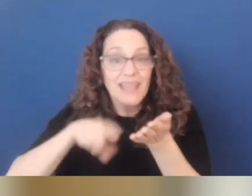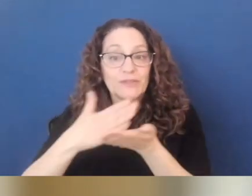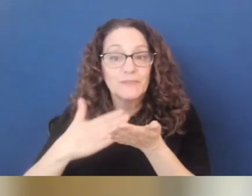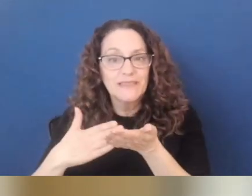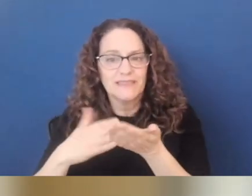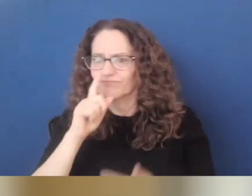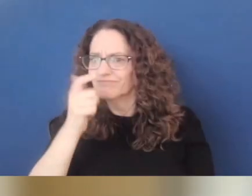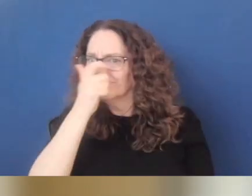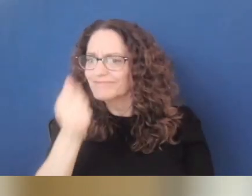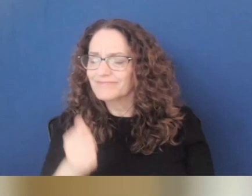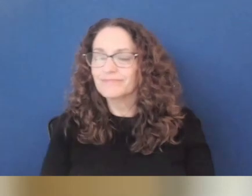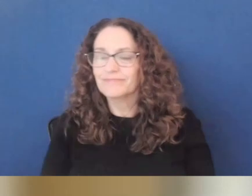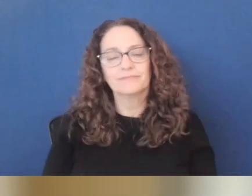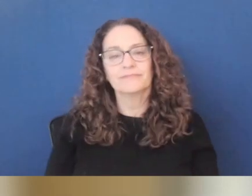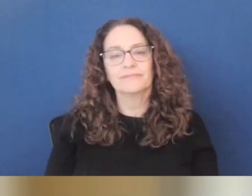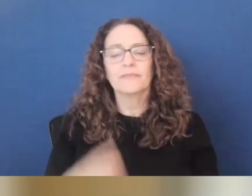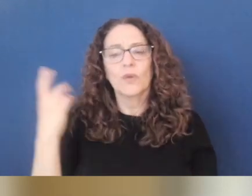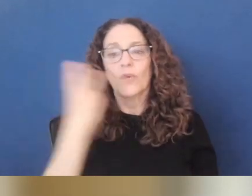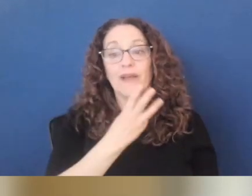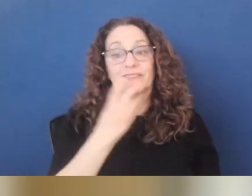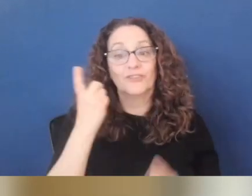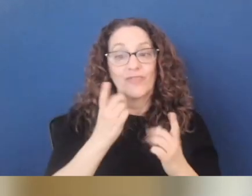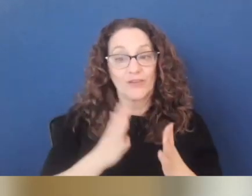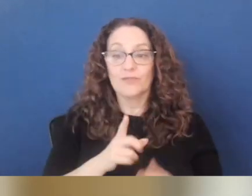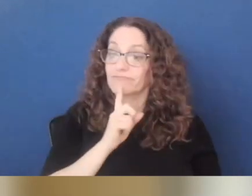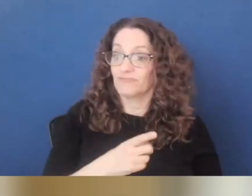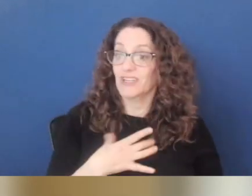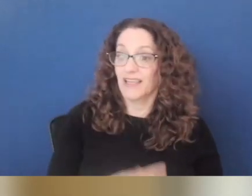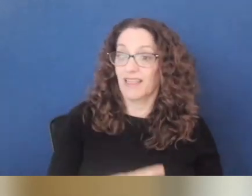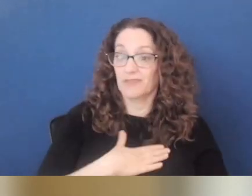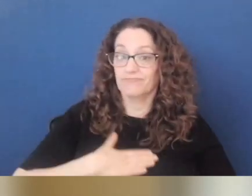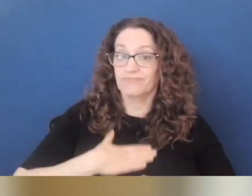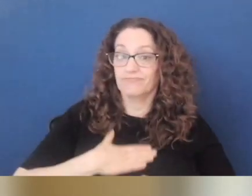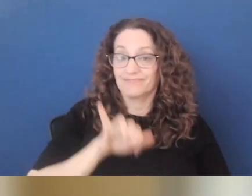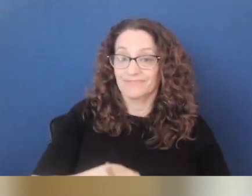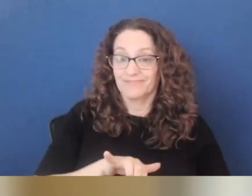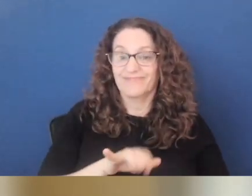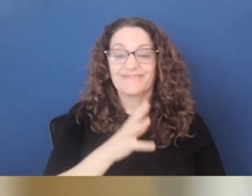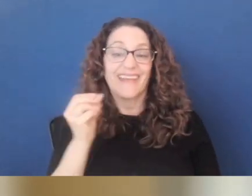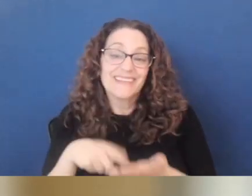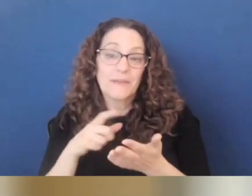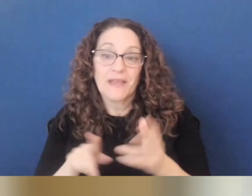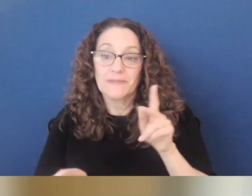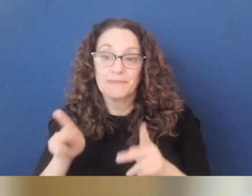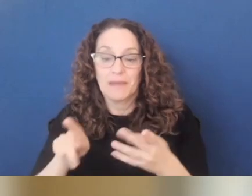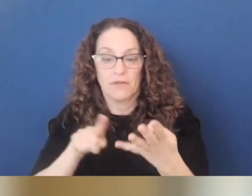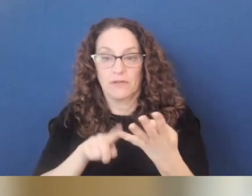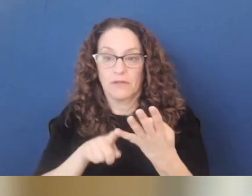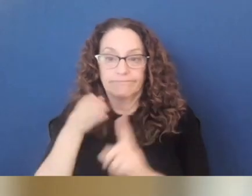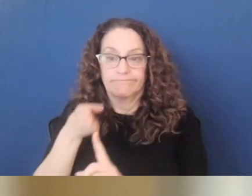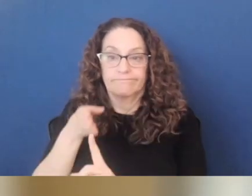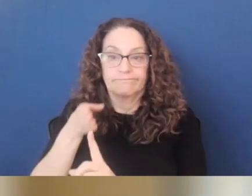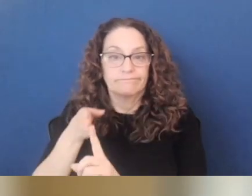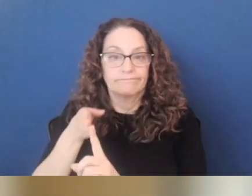like. And I think it's very powerful. But the problem is some people do it too much and they forget that they need the